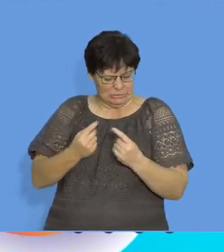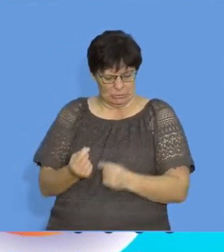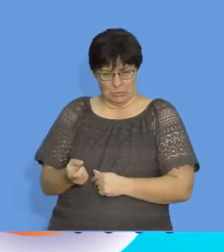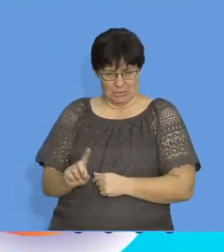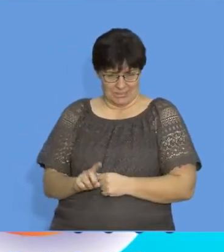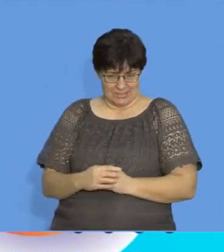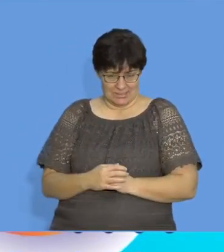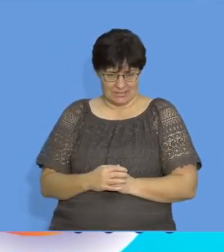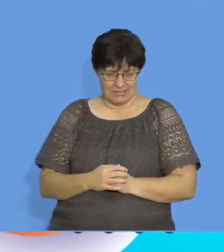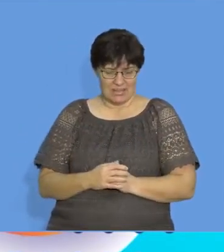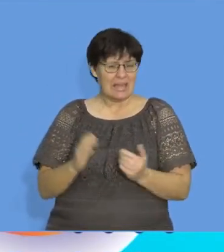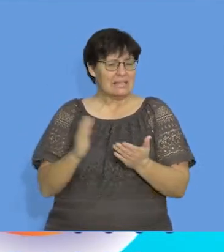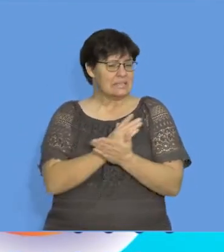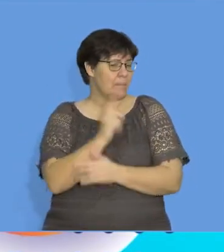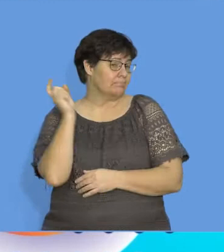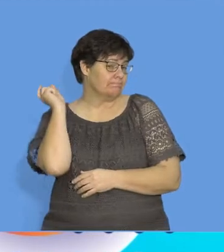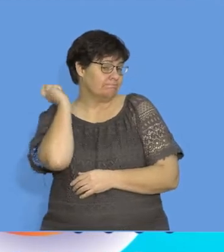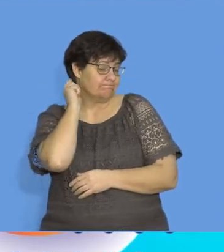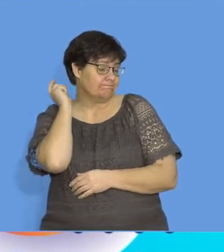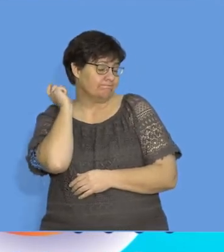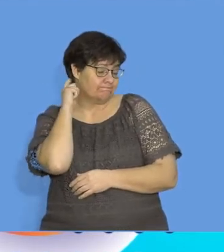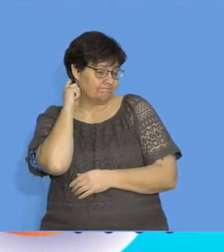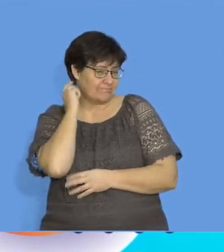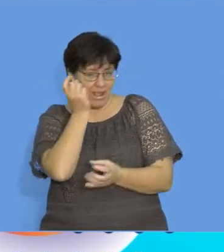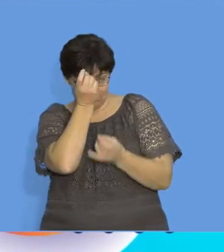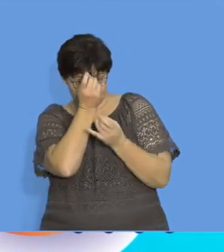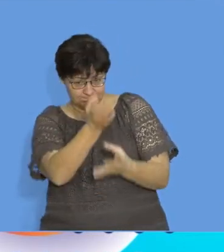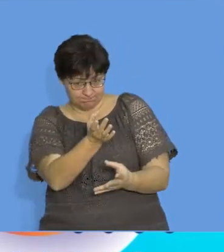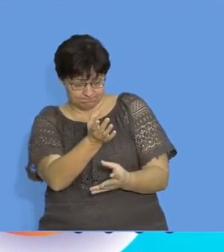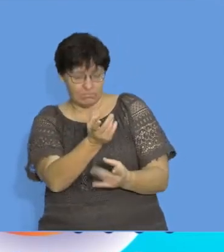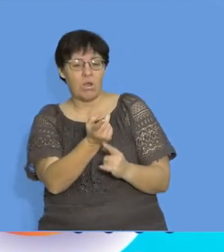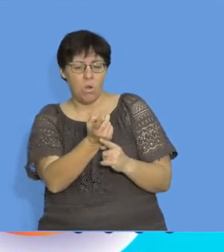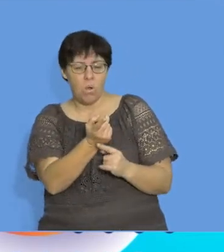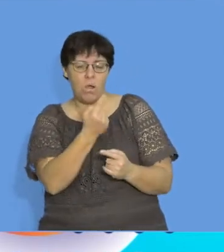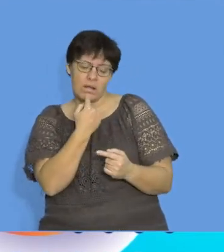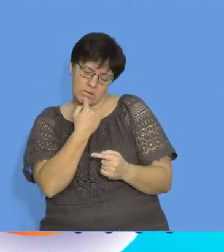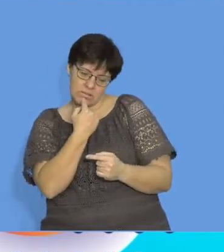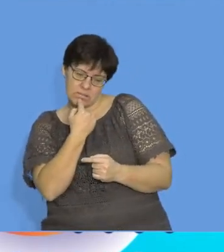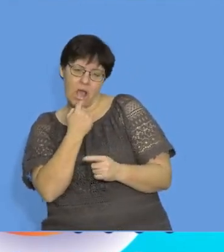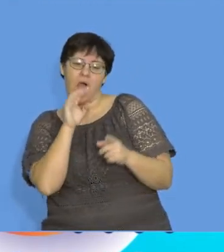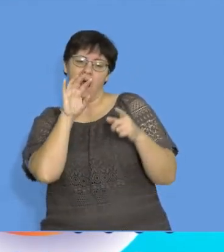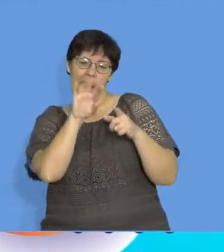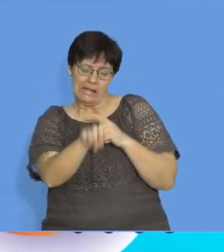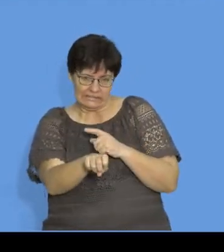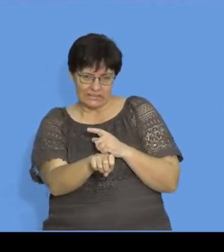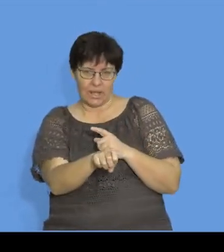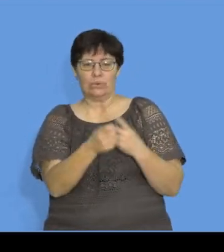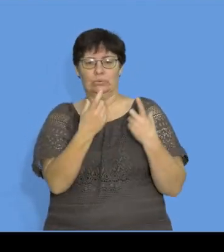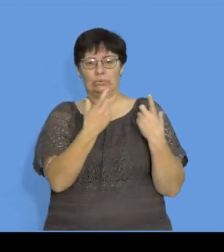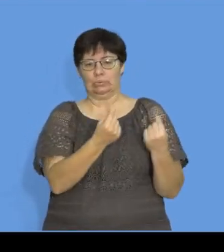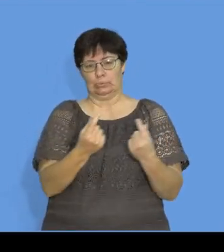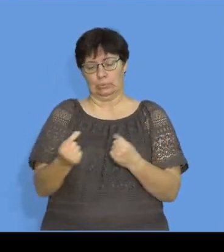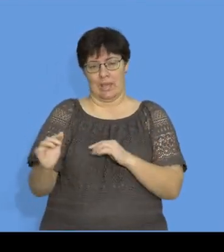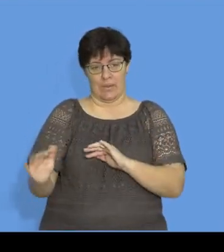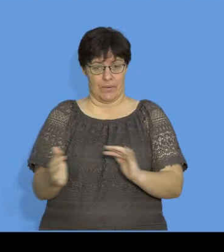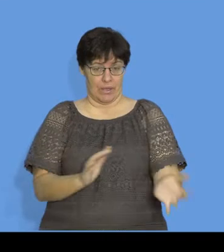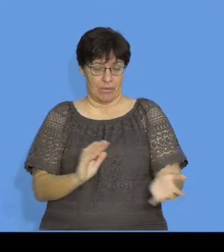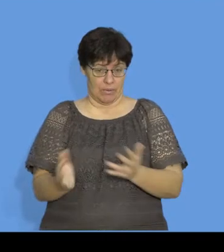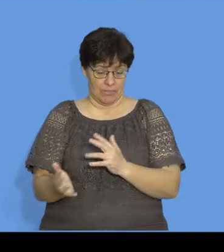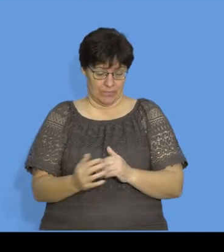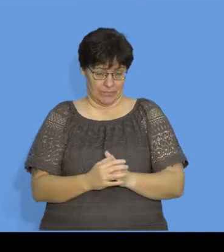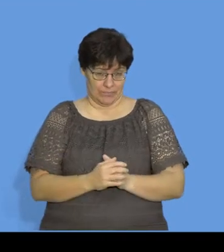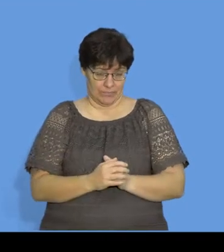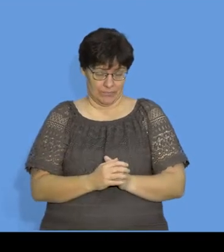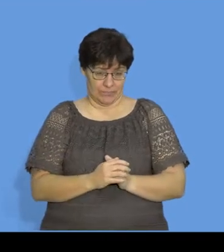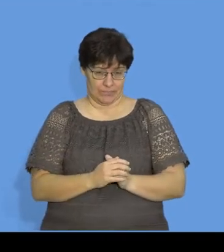are just things to keep in the back of your mind so that you can make sense out of the questions, okay? First one